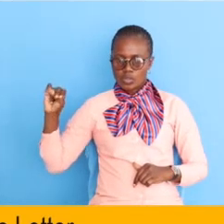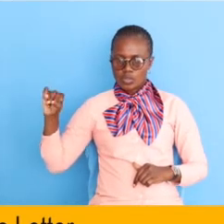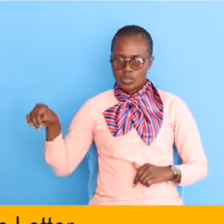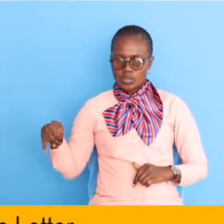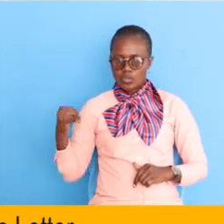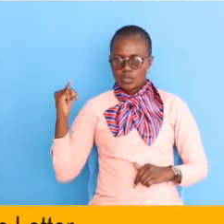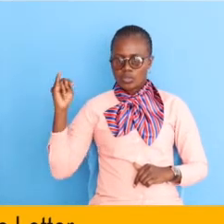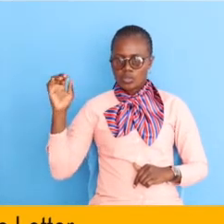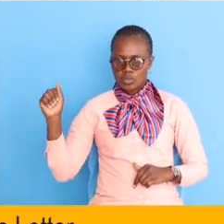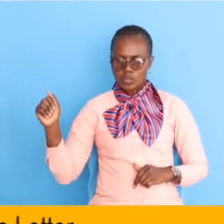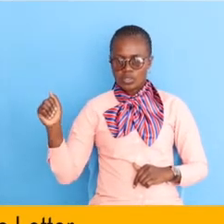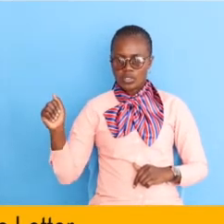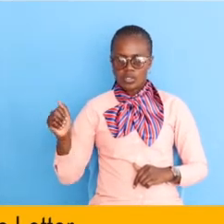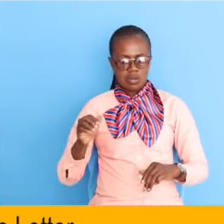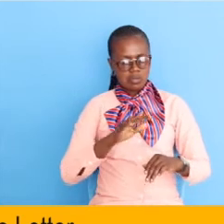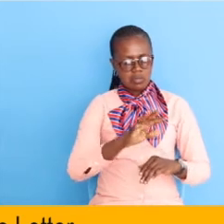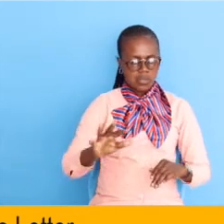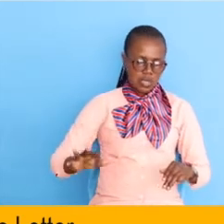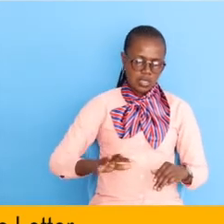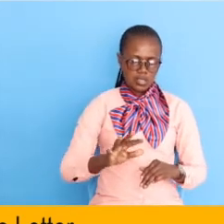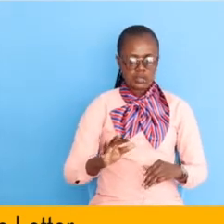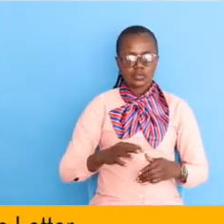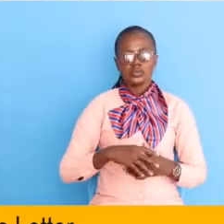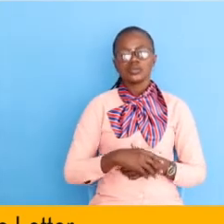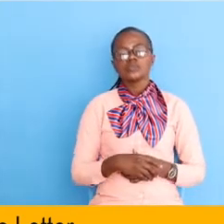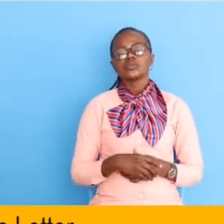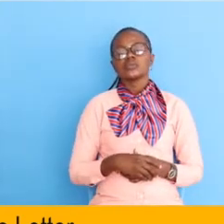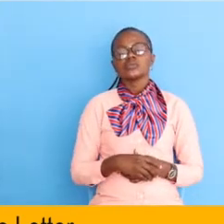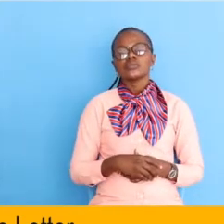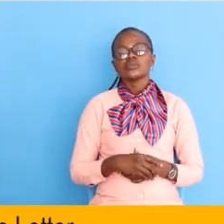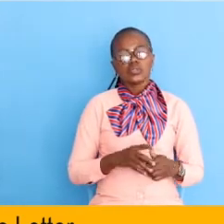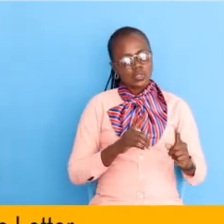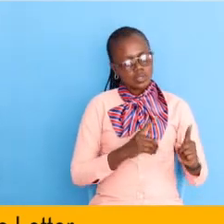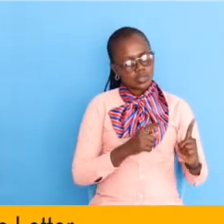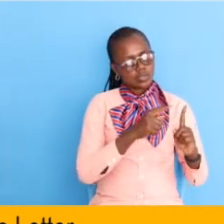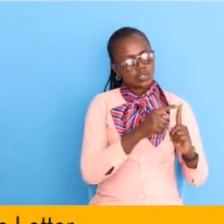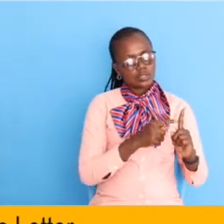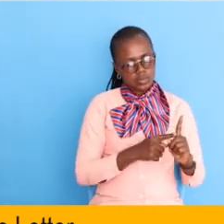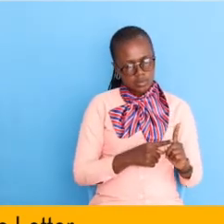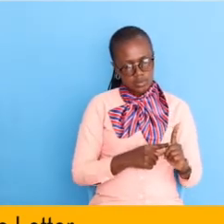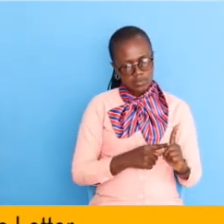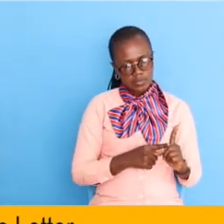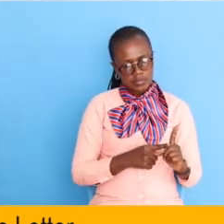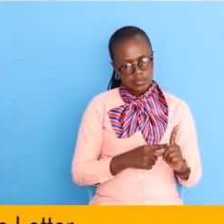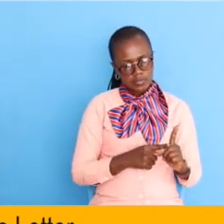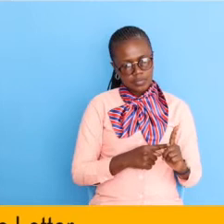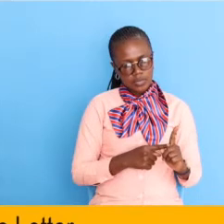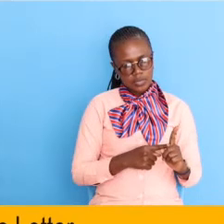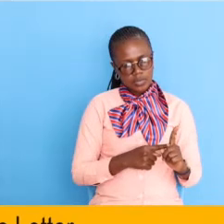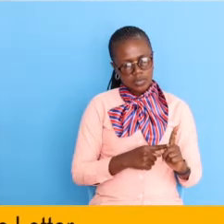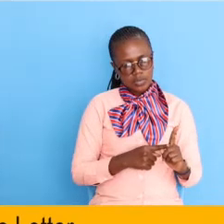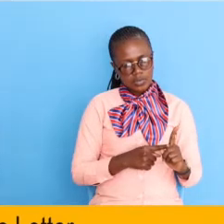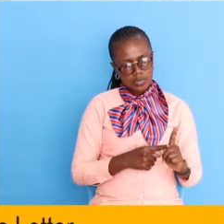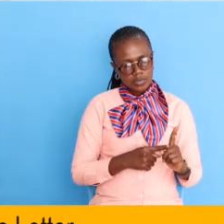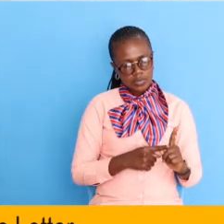the place where it is. What comes later? It is a date. Of course, we said you have to write the